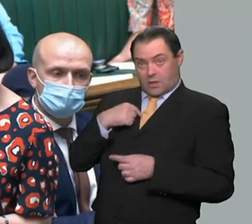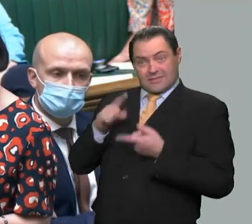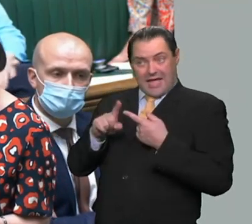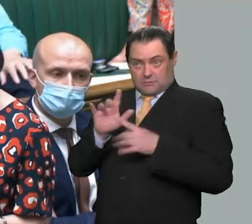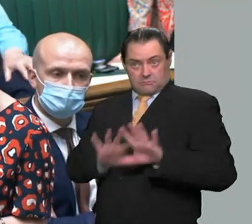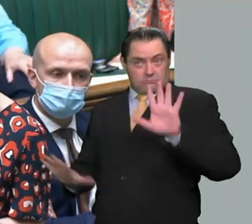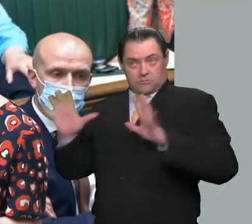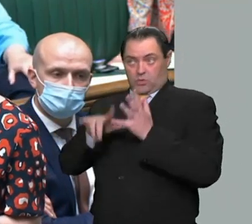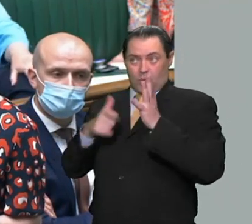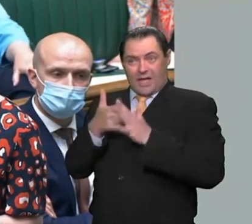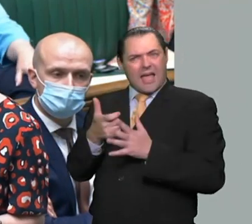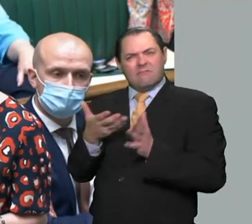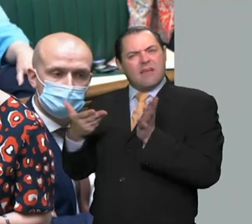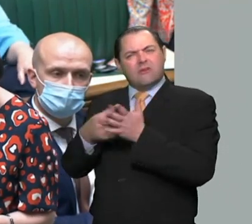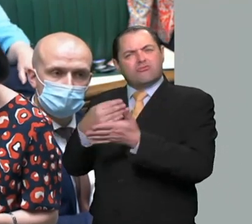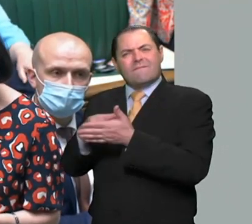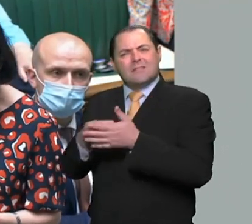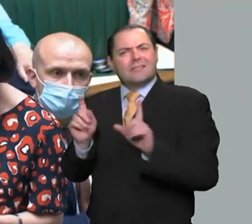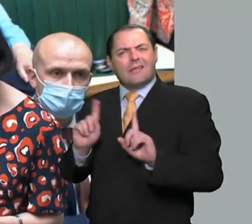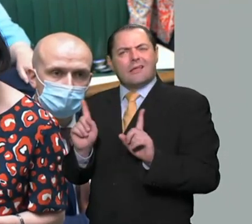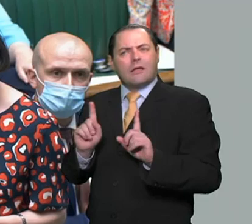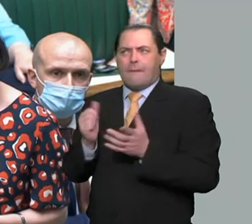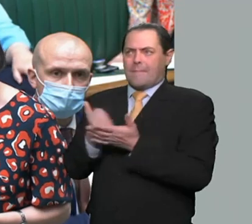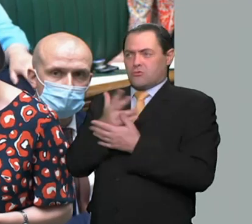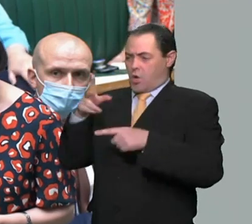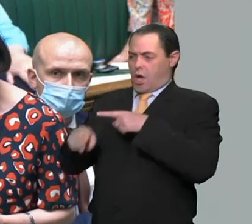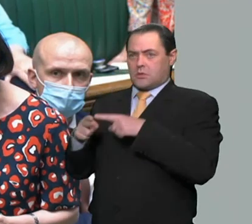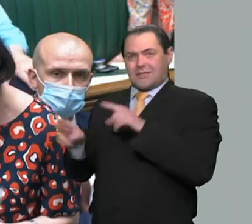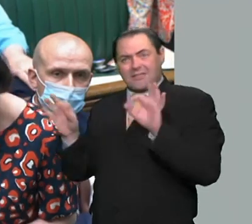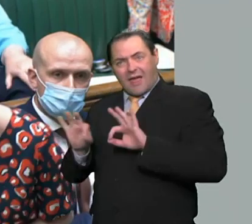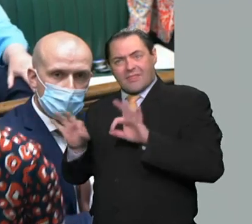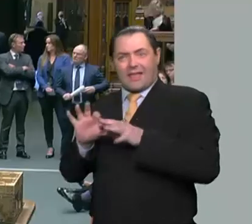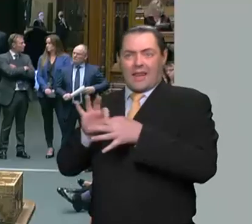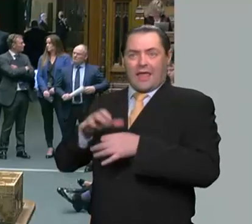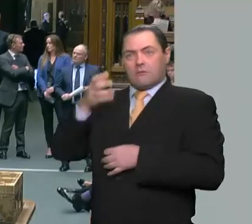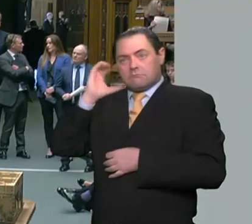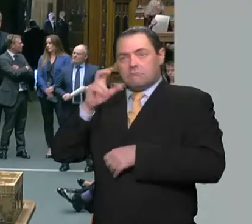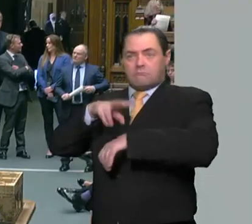if additional funding will be provided to ensure there are no cuts to our vital public services?